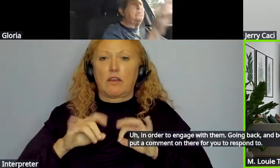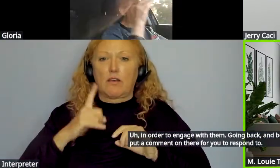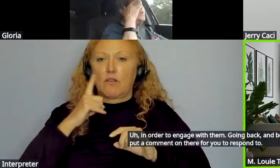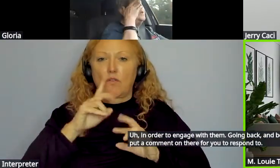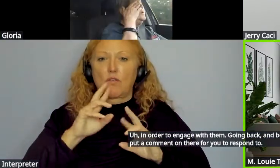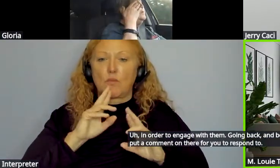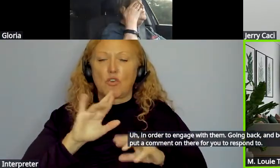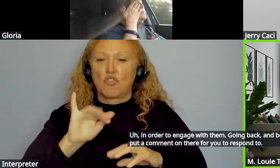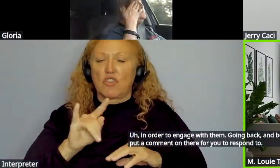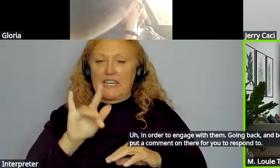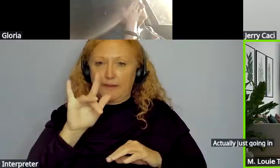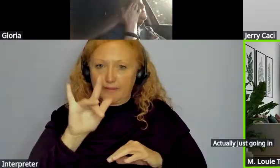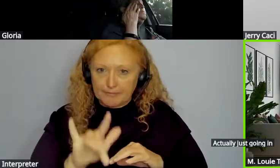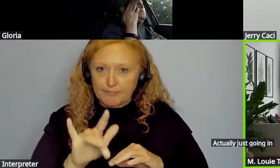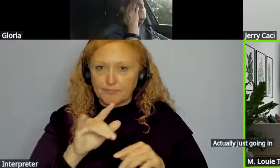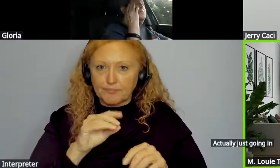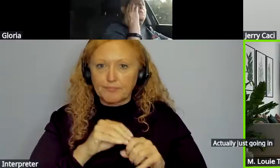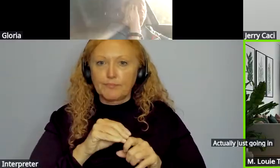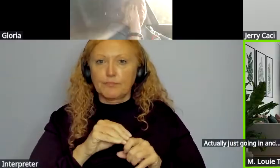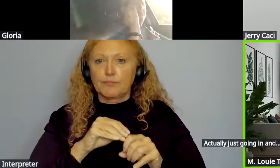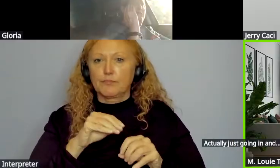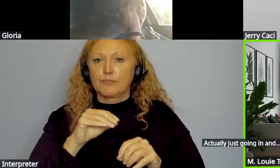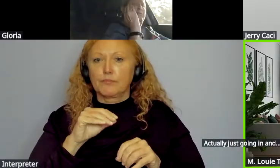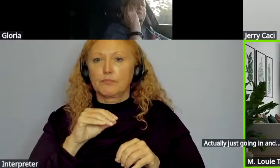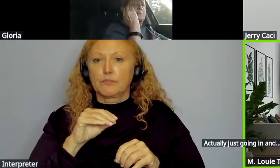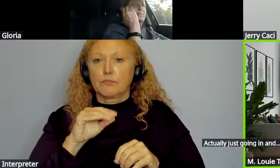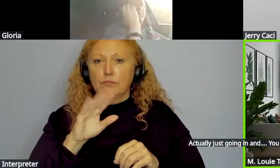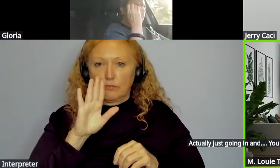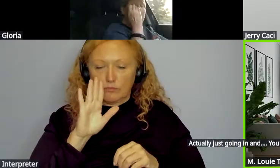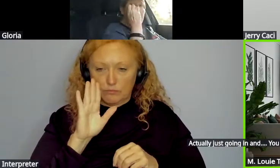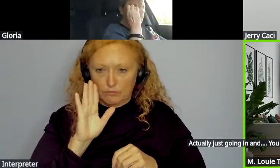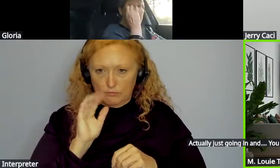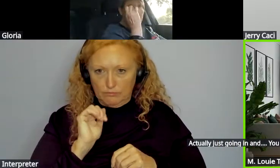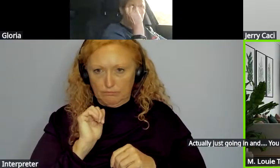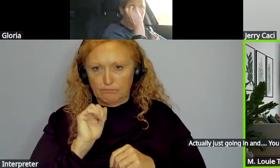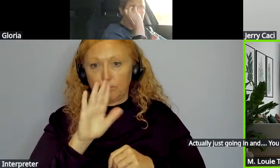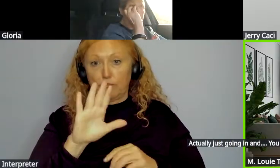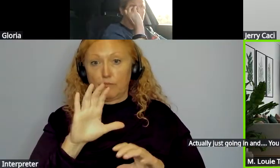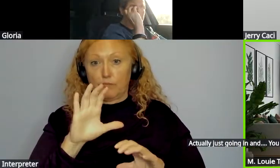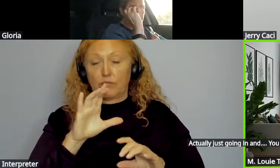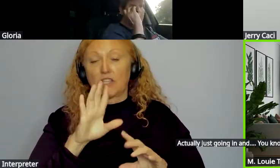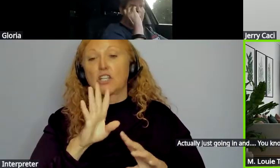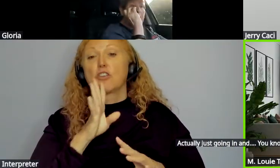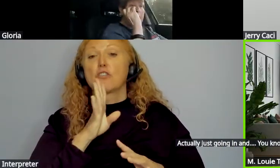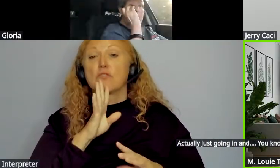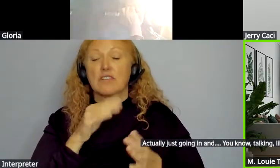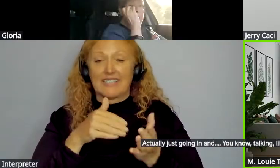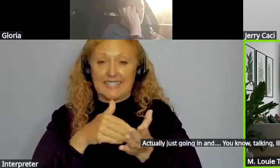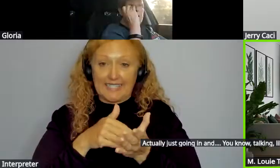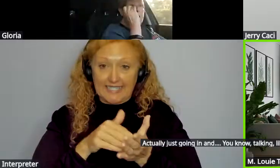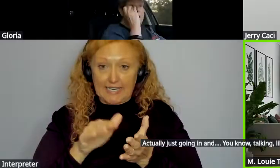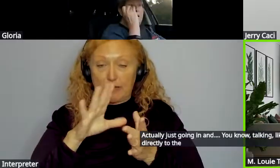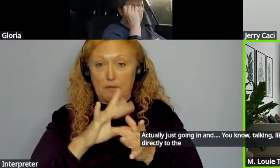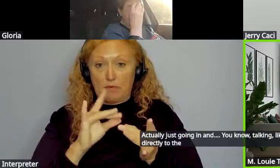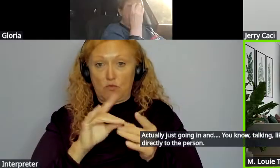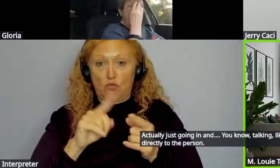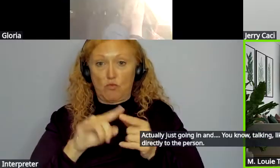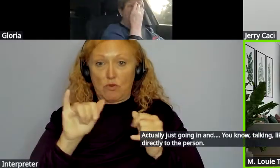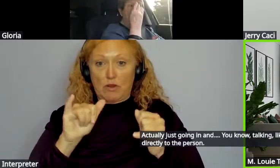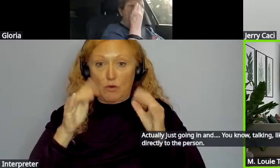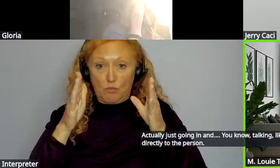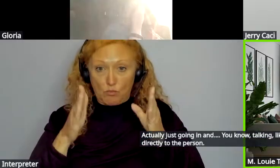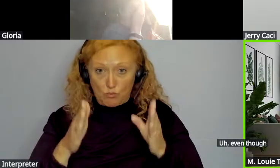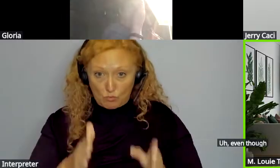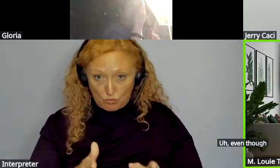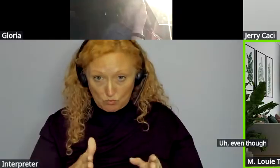actually just going in and you know talking, like sending a message directly to the person, even